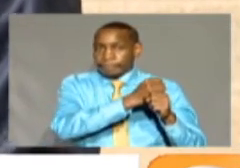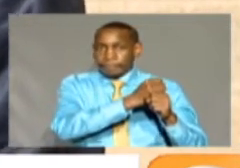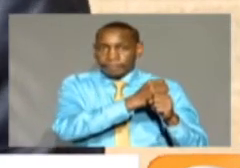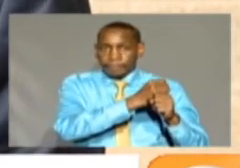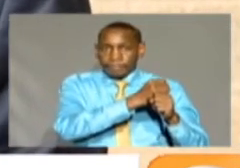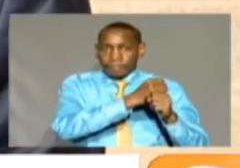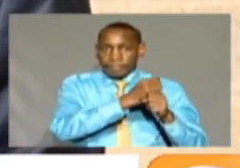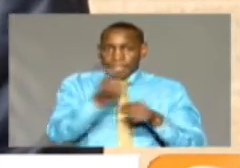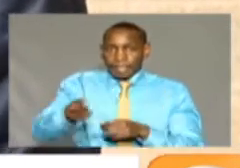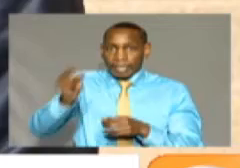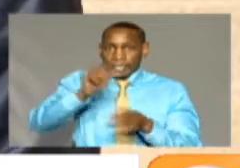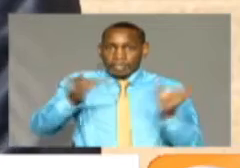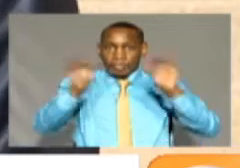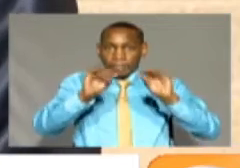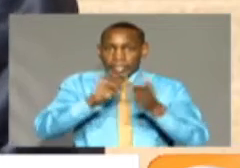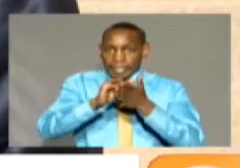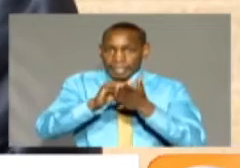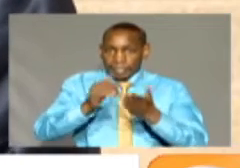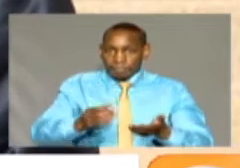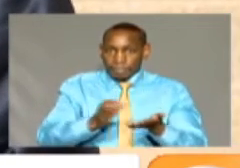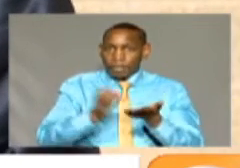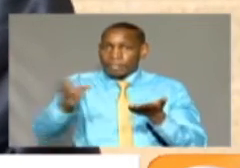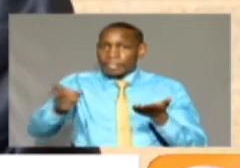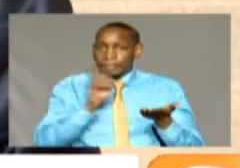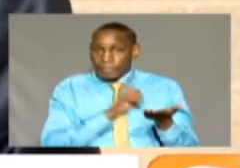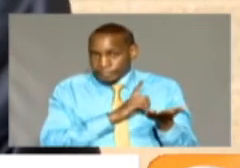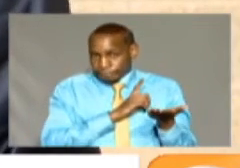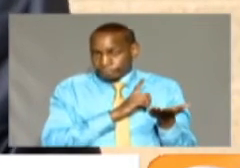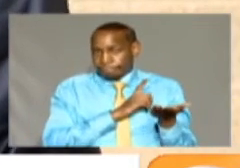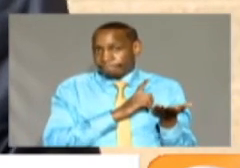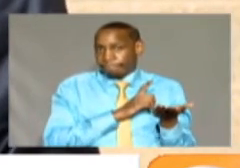the supplementary budget that we were given,